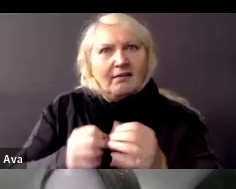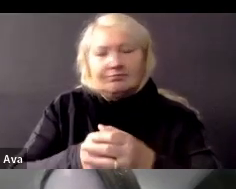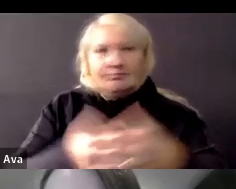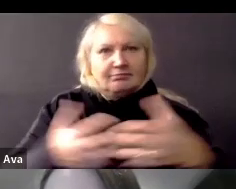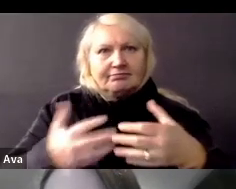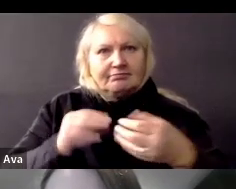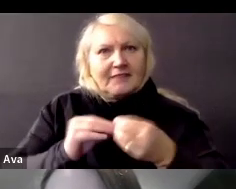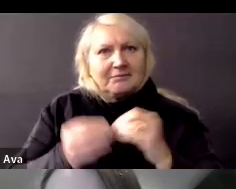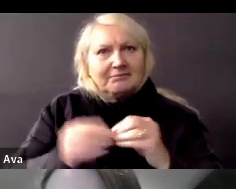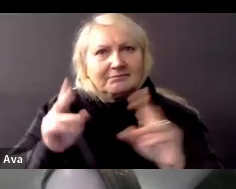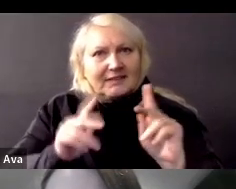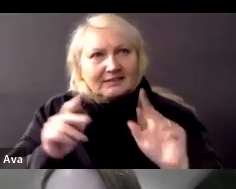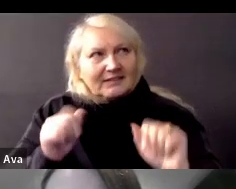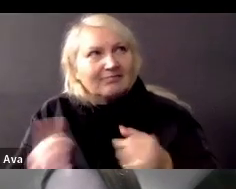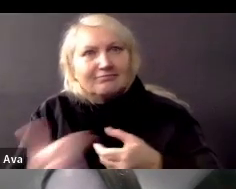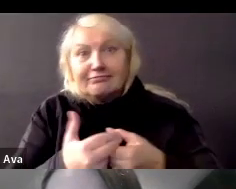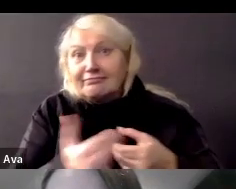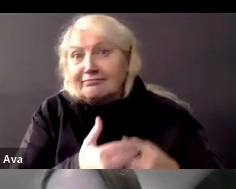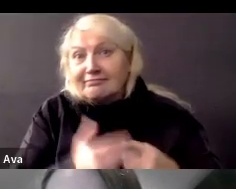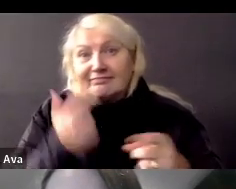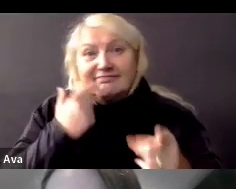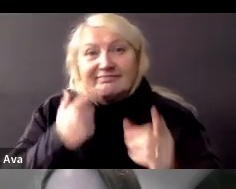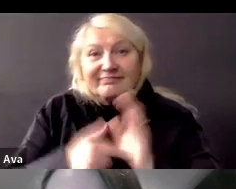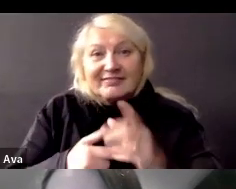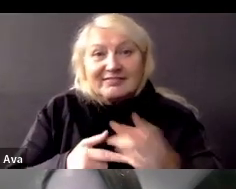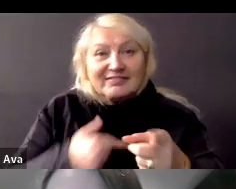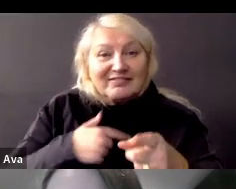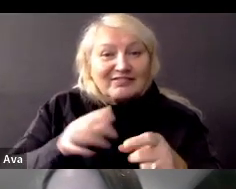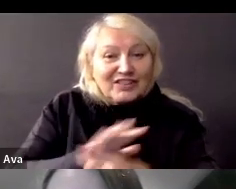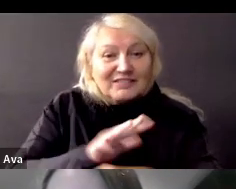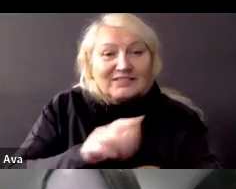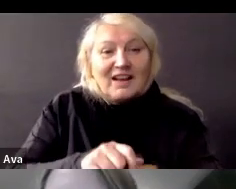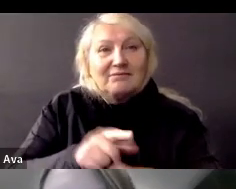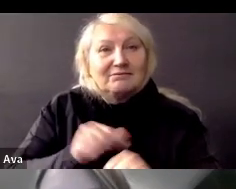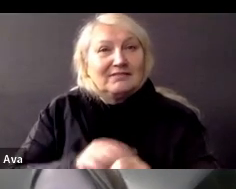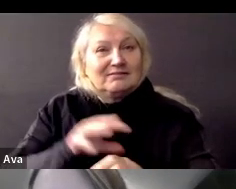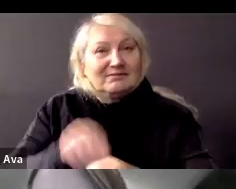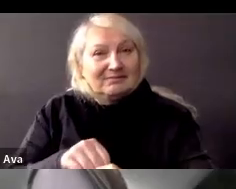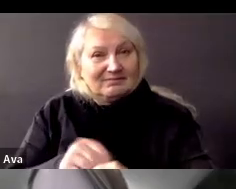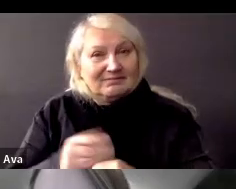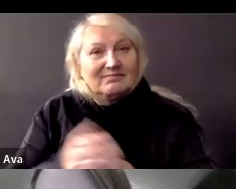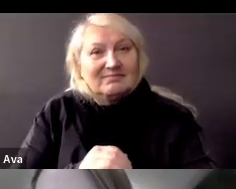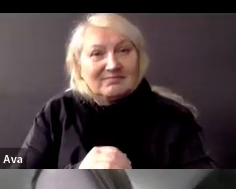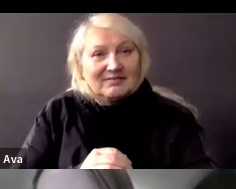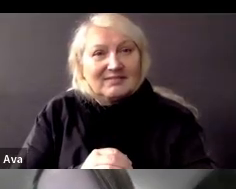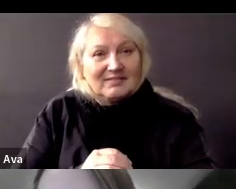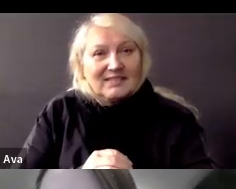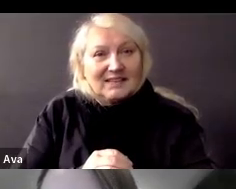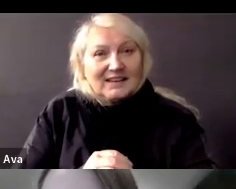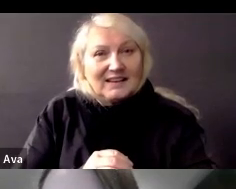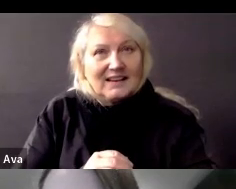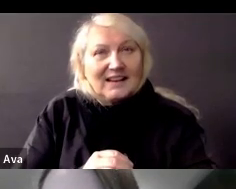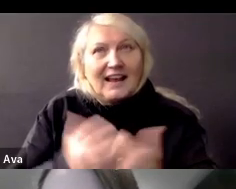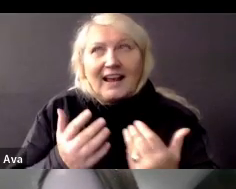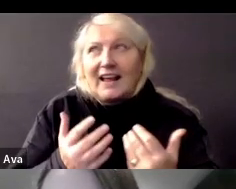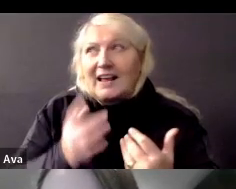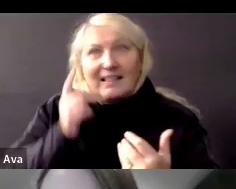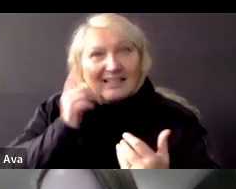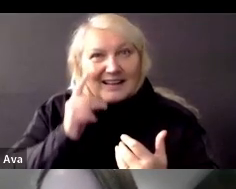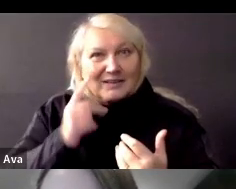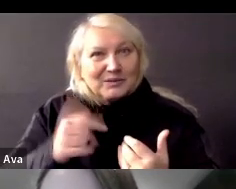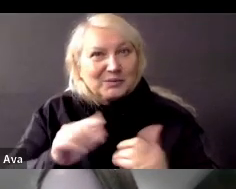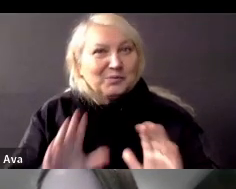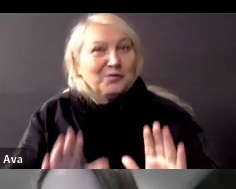a wonderful time, and I get paid to do it. And it's a great